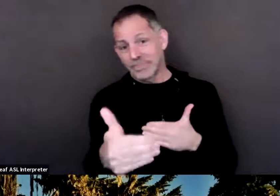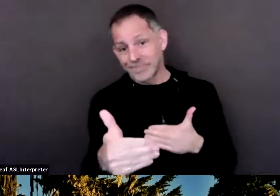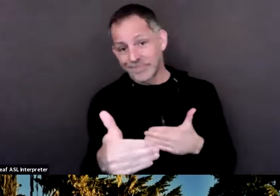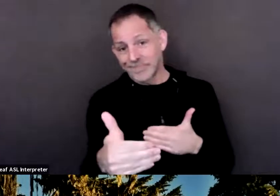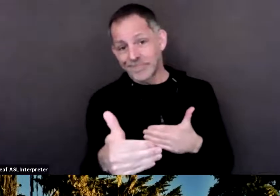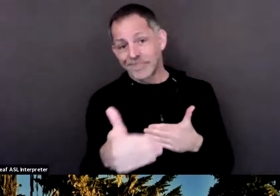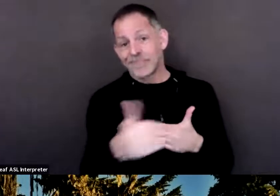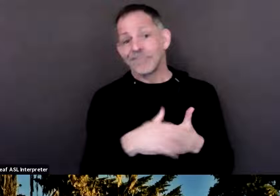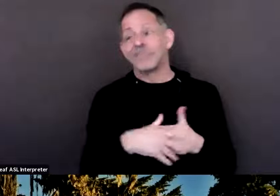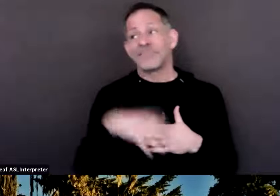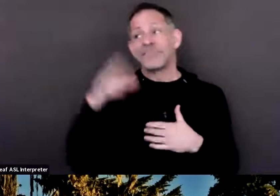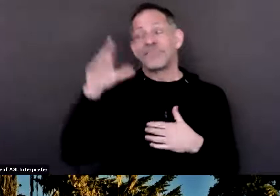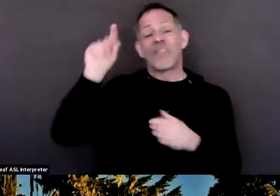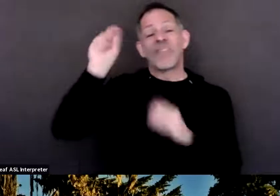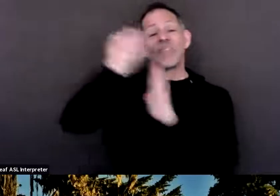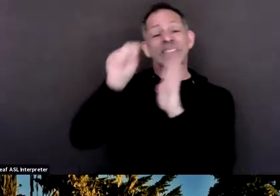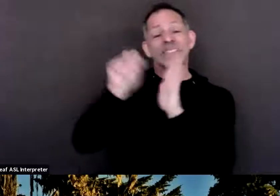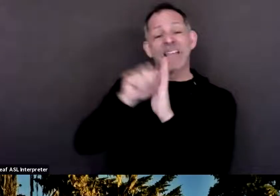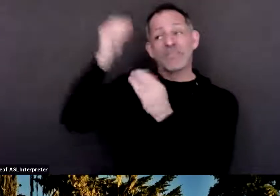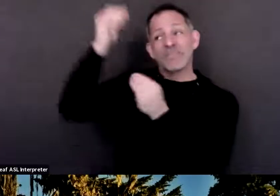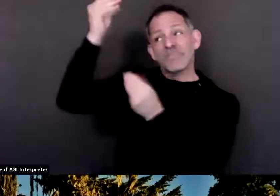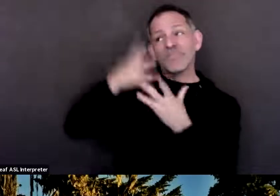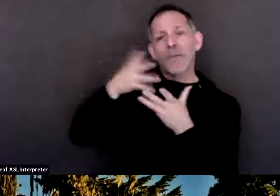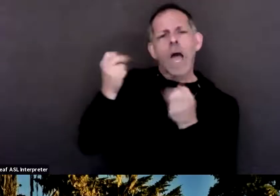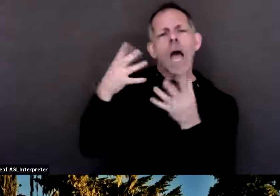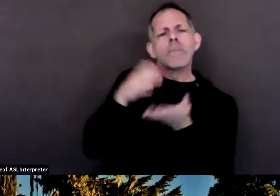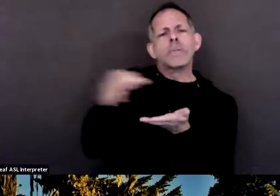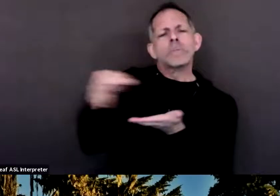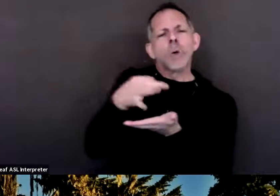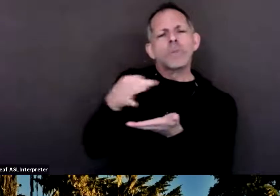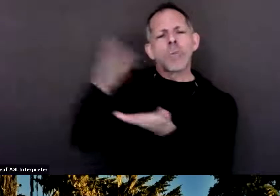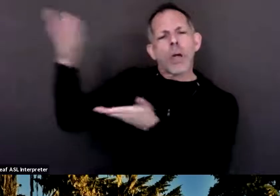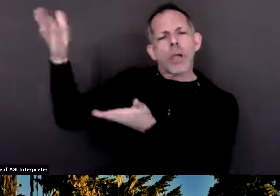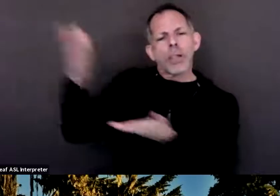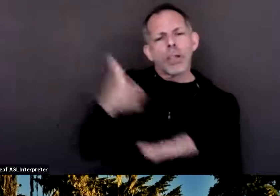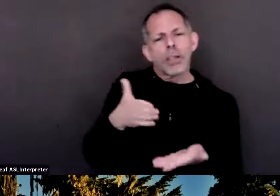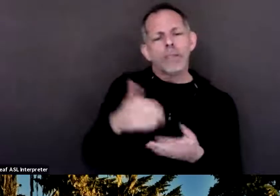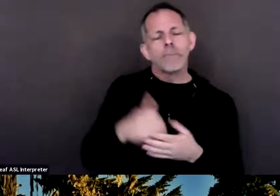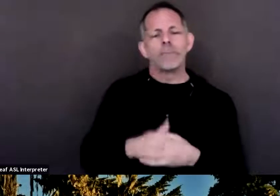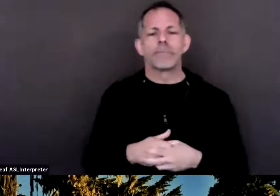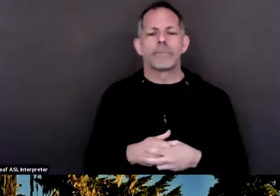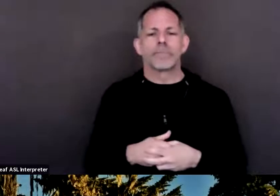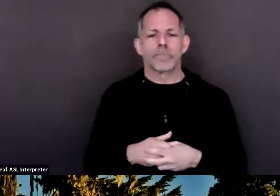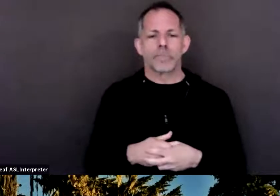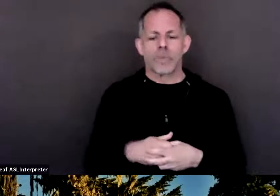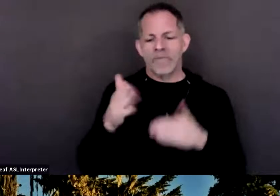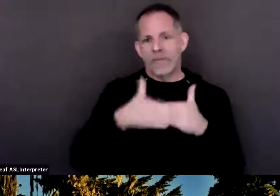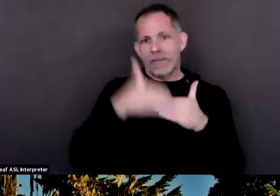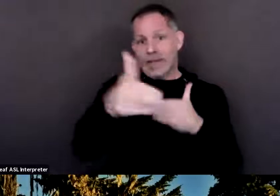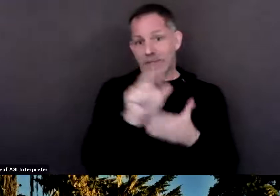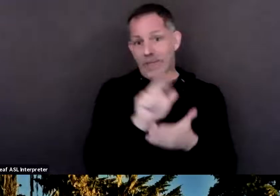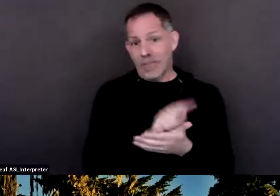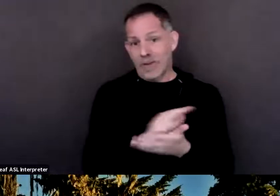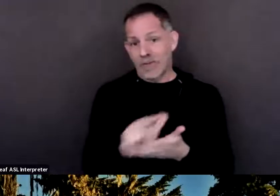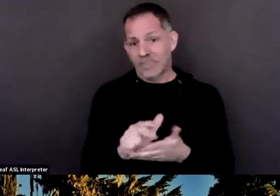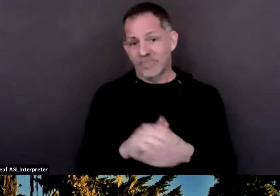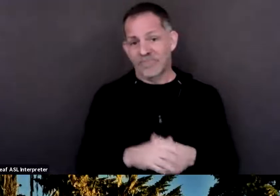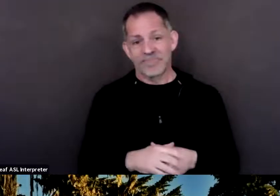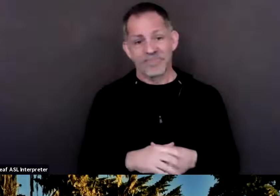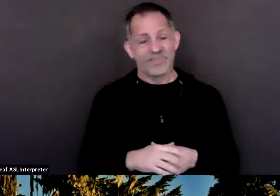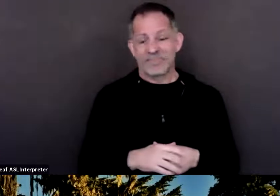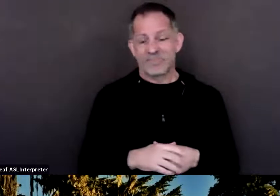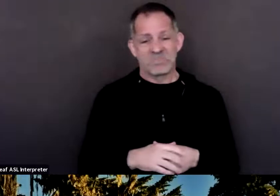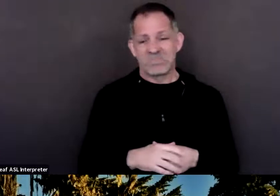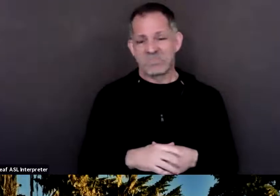got, and we've got a stable allocation going forward 3 weeks, no better, no worse than the current week, and that's all